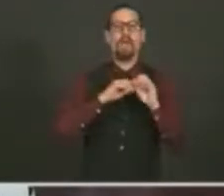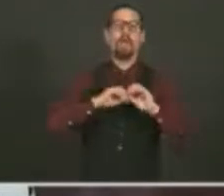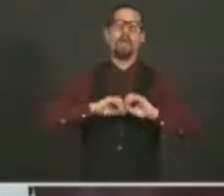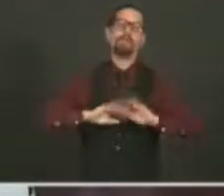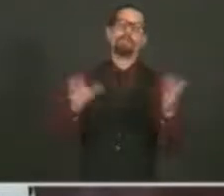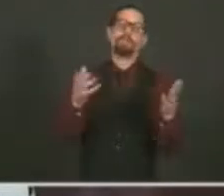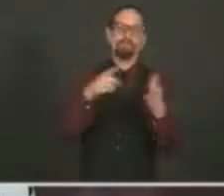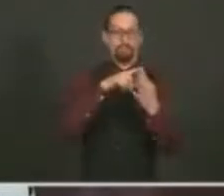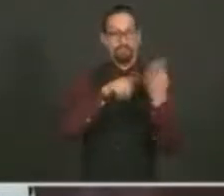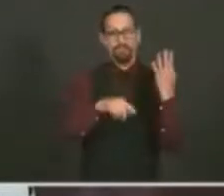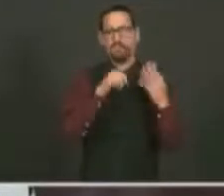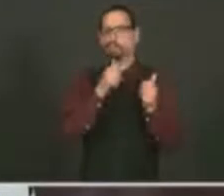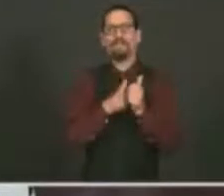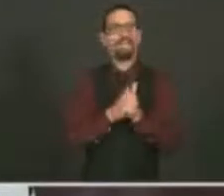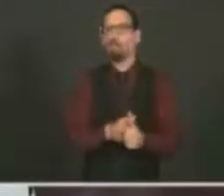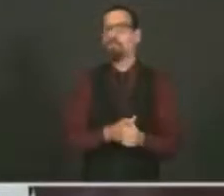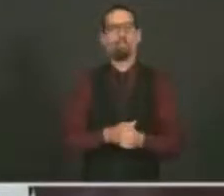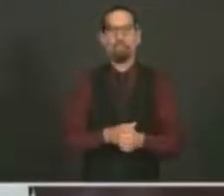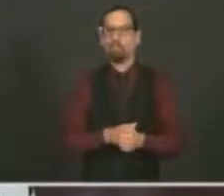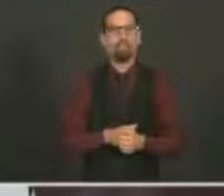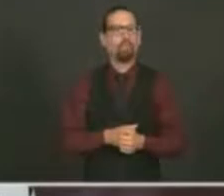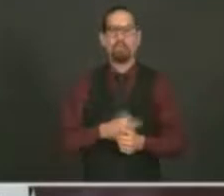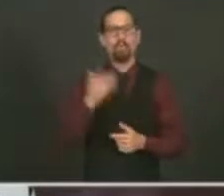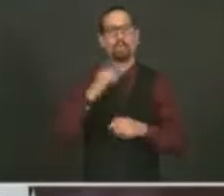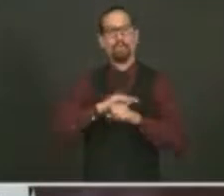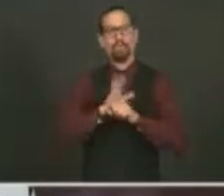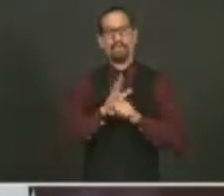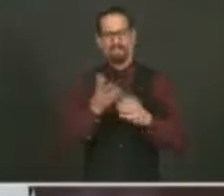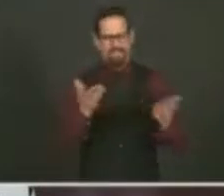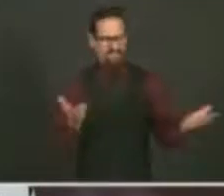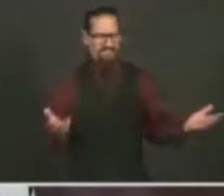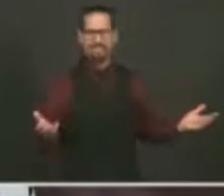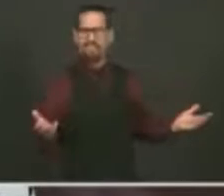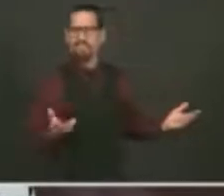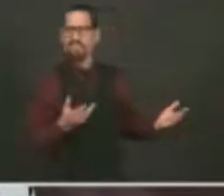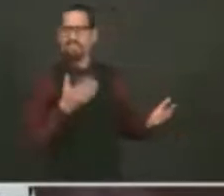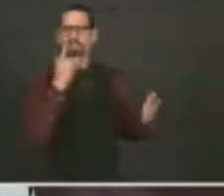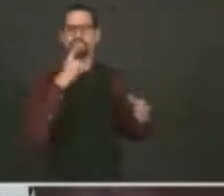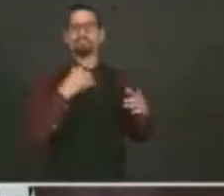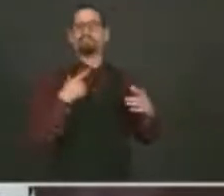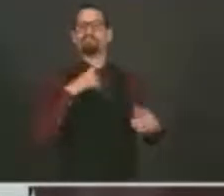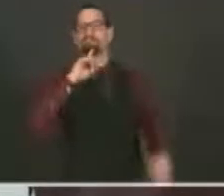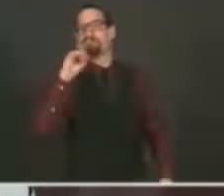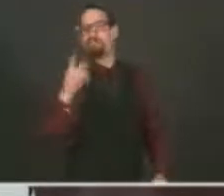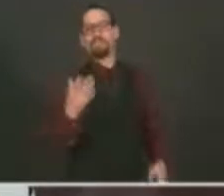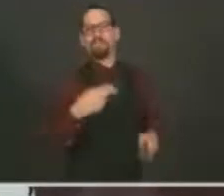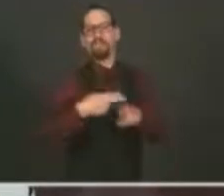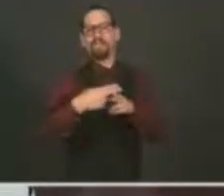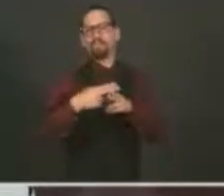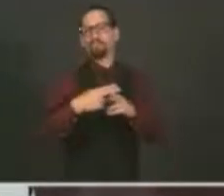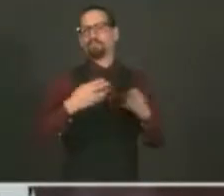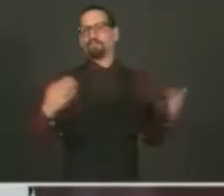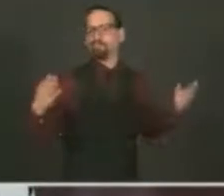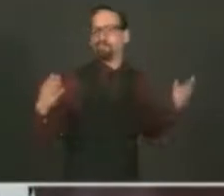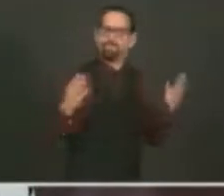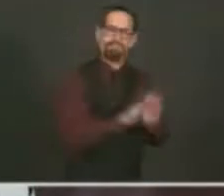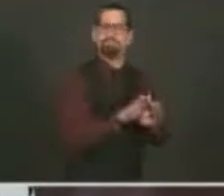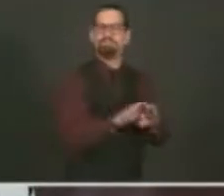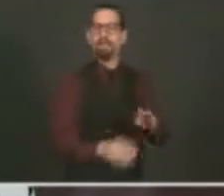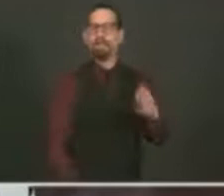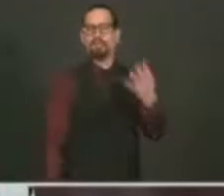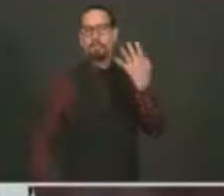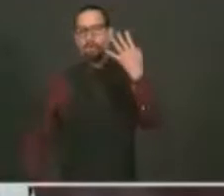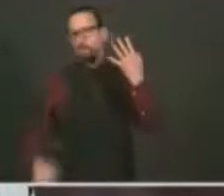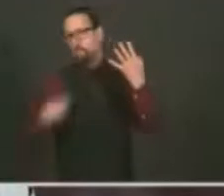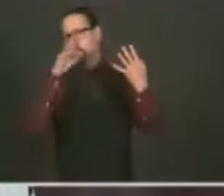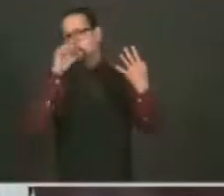COVID-19 requirements. These orders temporarily closed those establishments completely. We